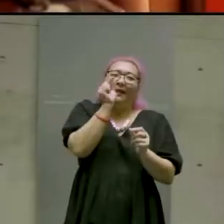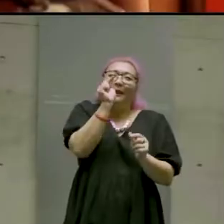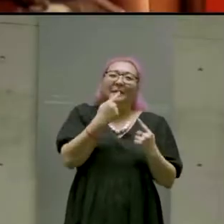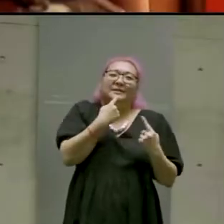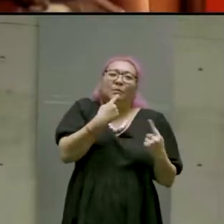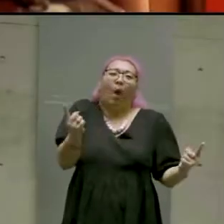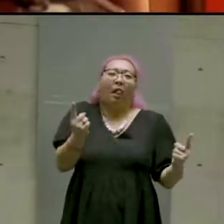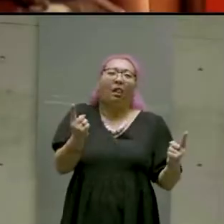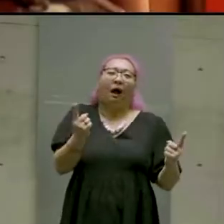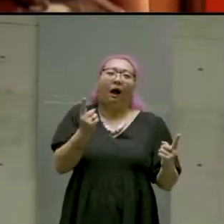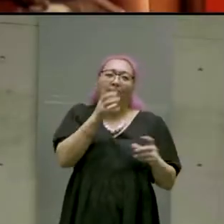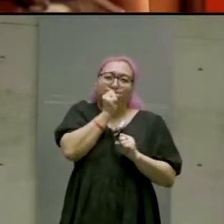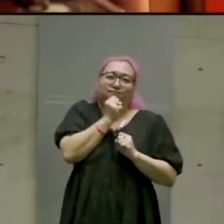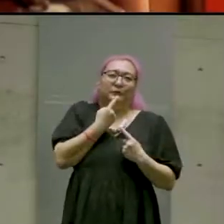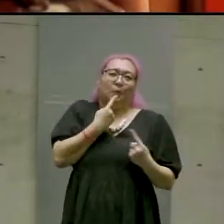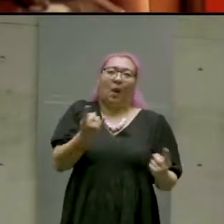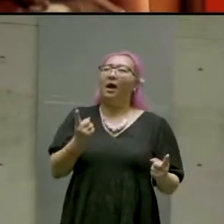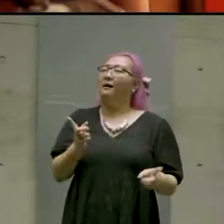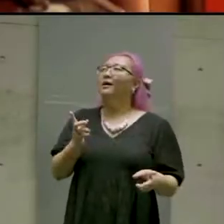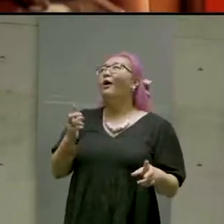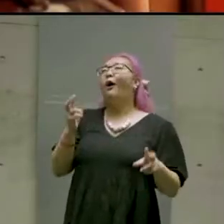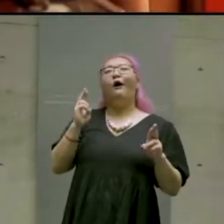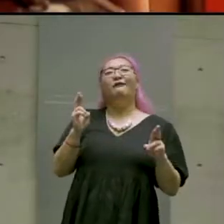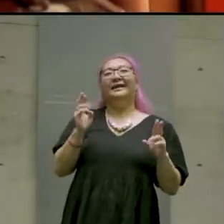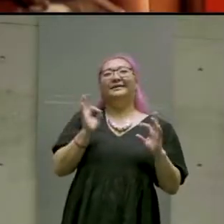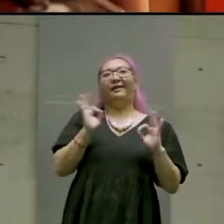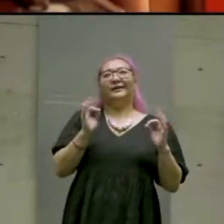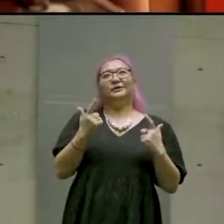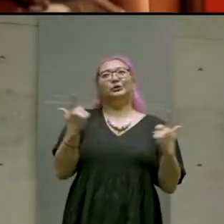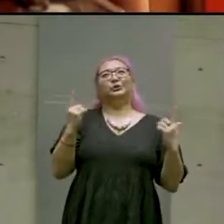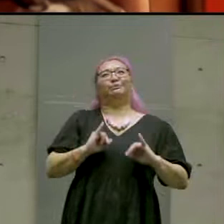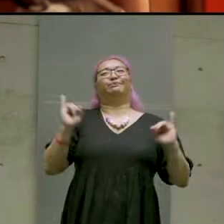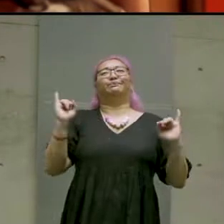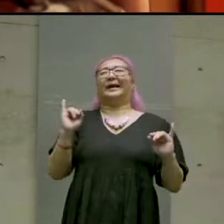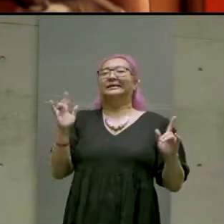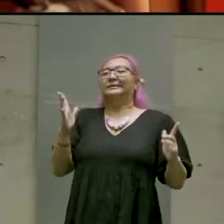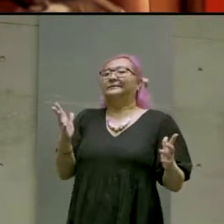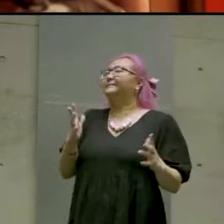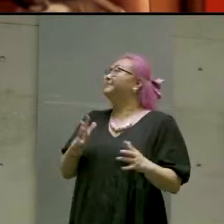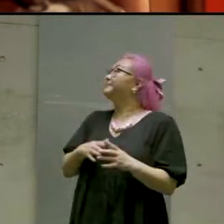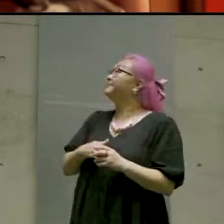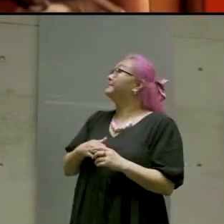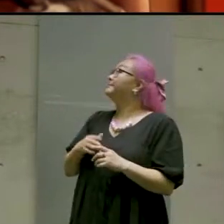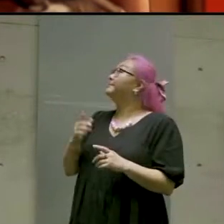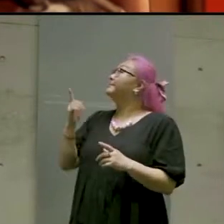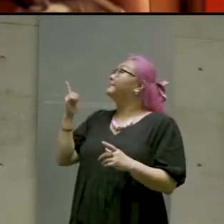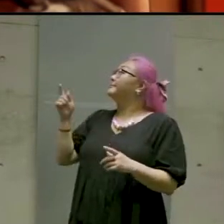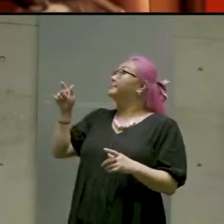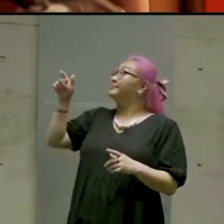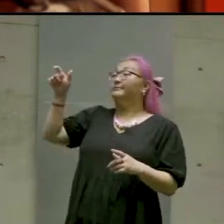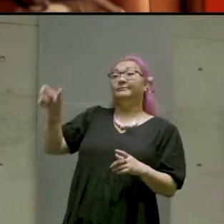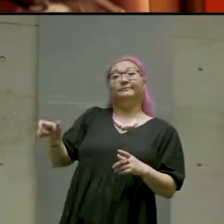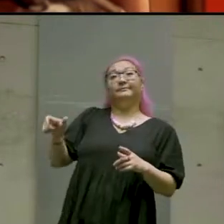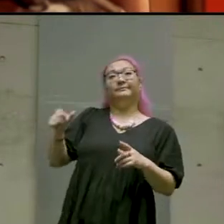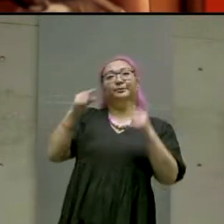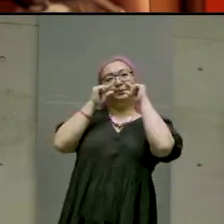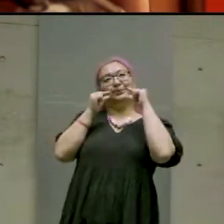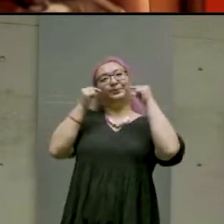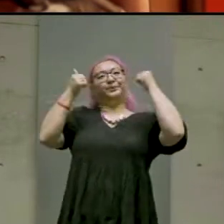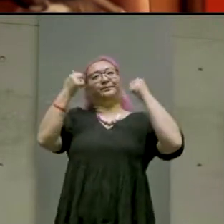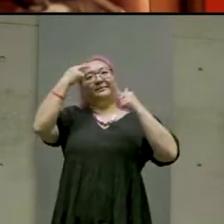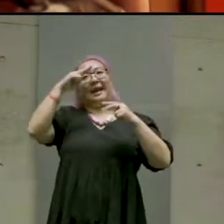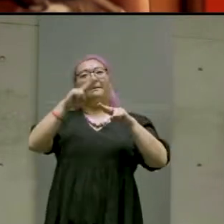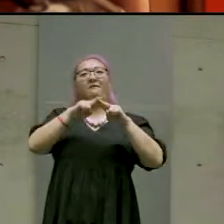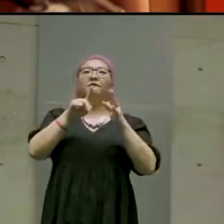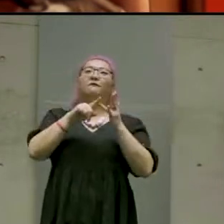games. Hopefully none of them too egregious, so I hope you can forgive me there. We've got Foster on the right, who's the protagonist, and